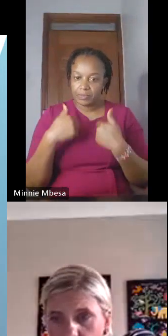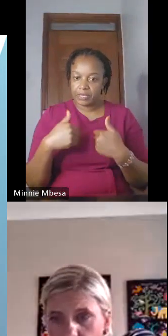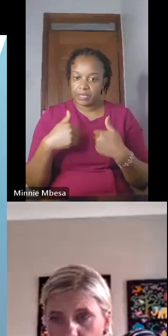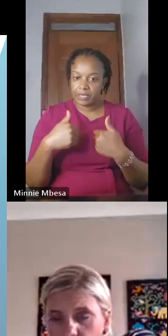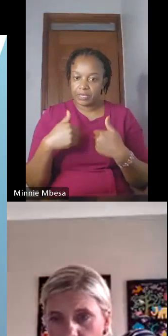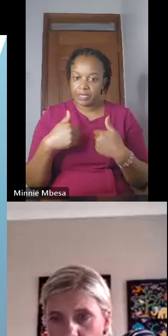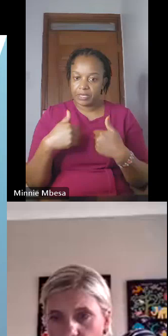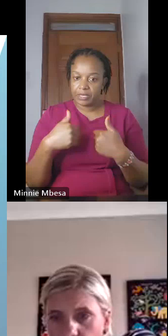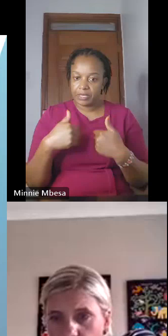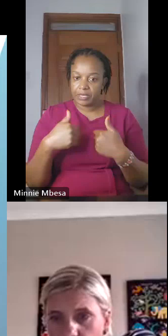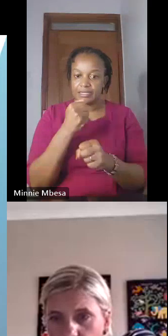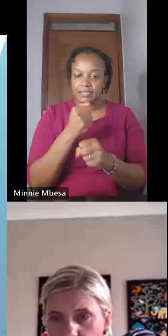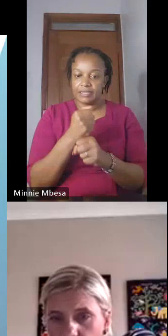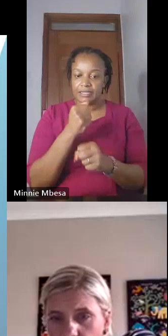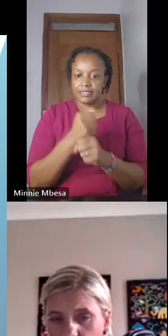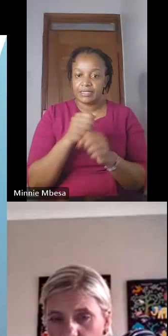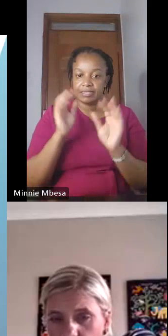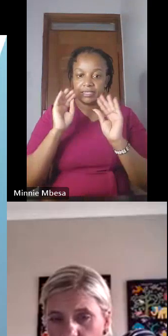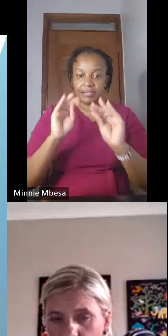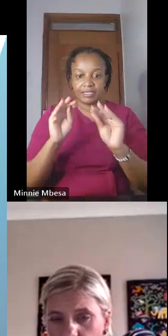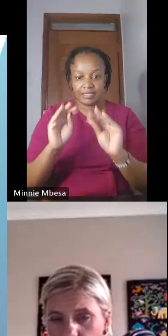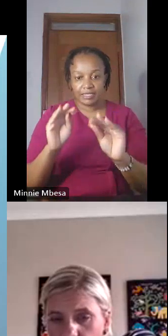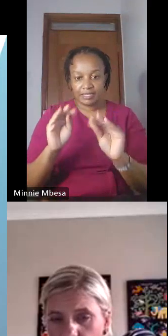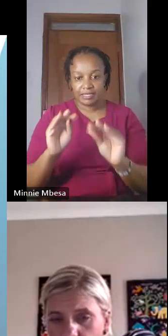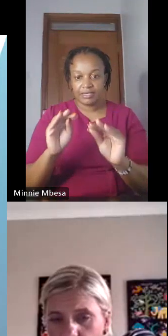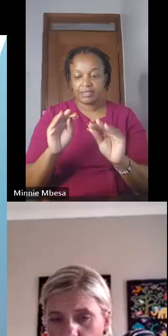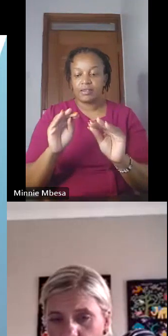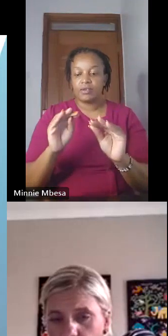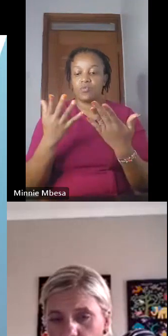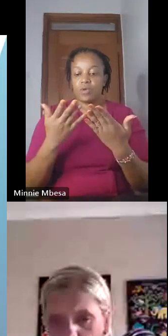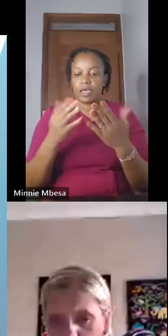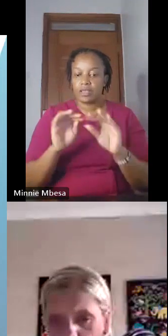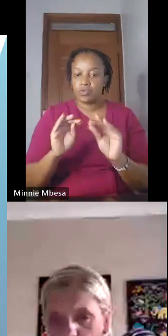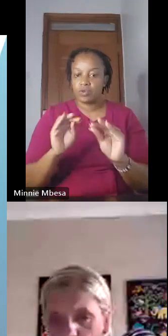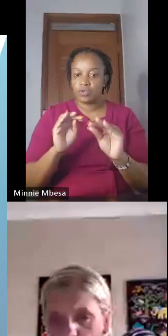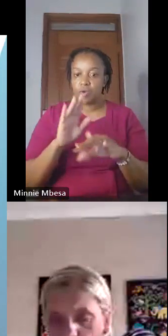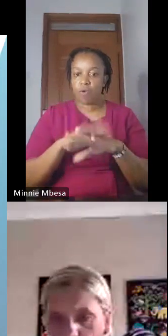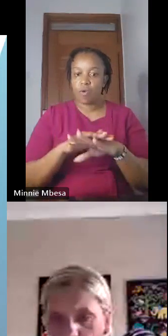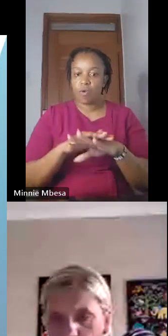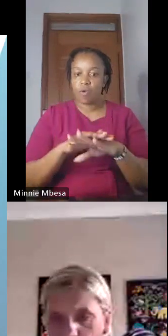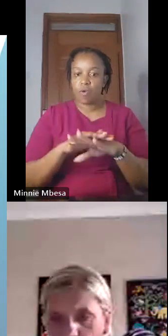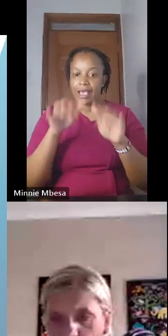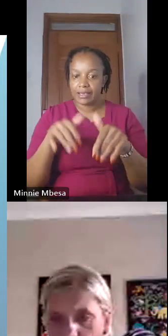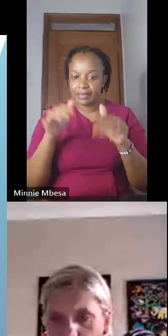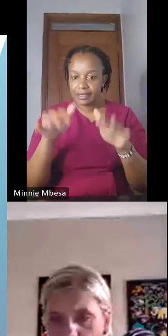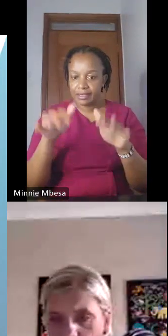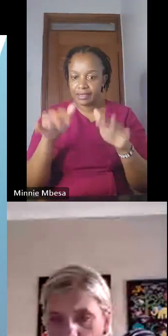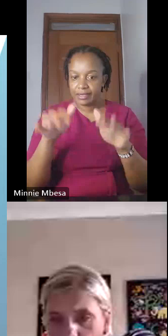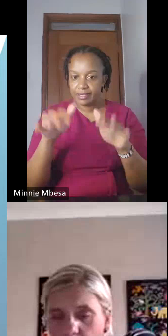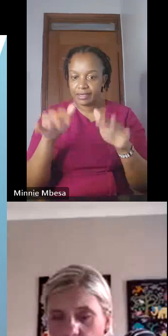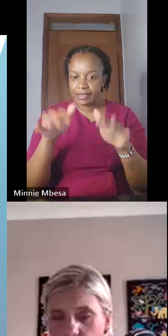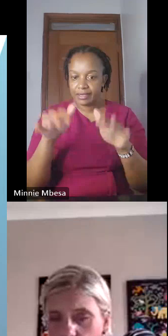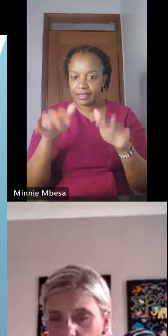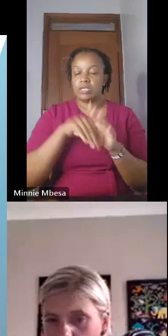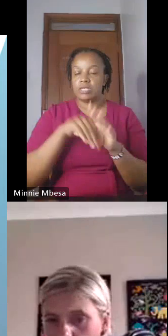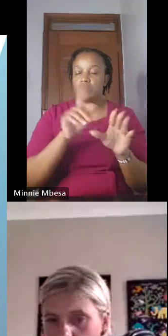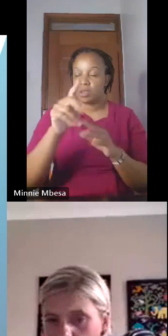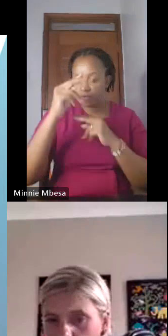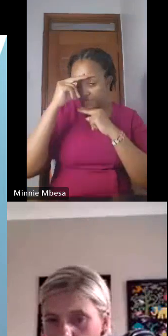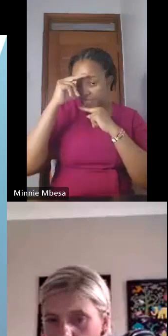line profession where I taught agriculture, rural sciences in one of the high schools in Nigeria. Yes.